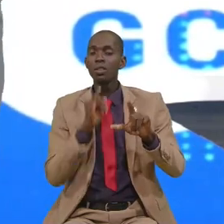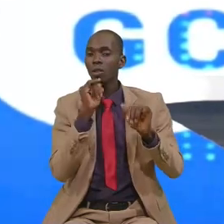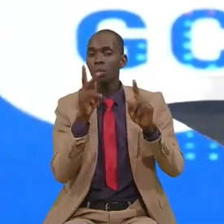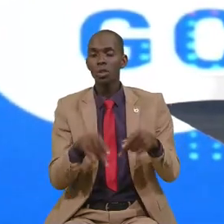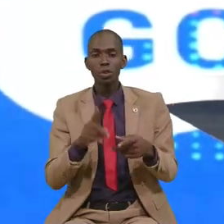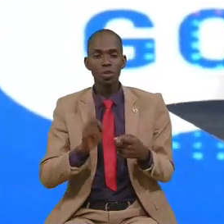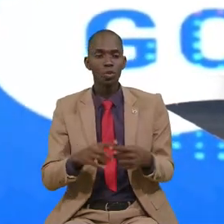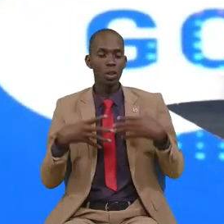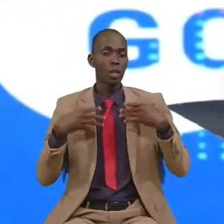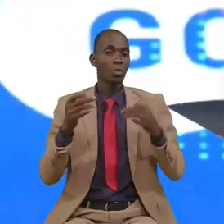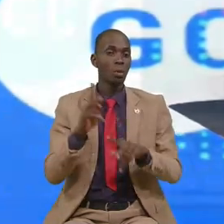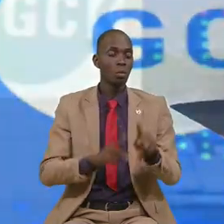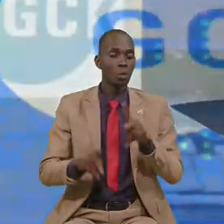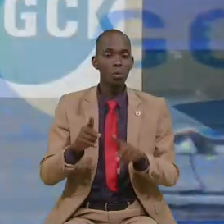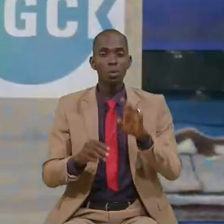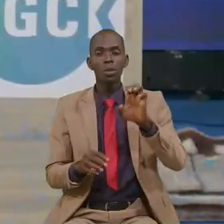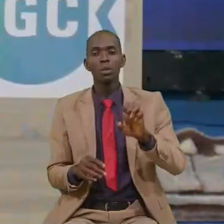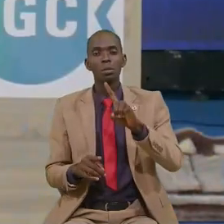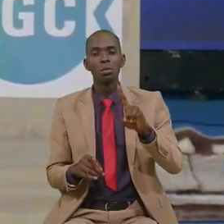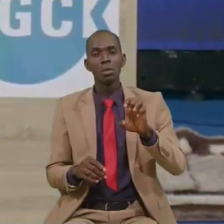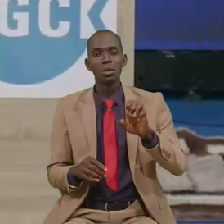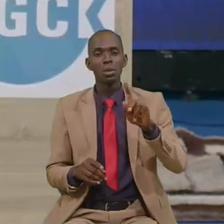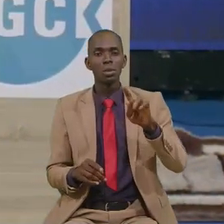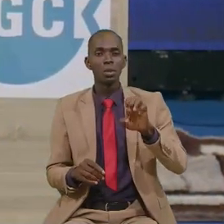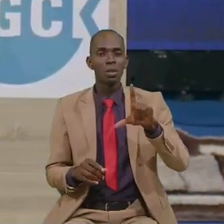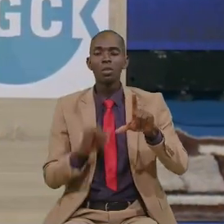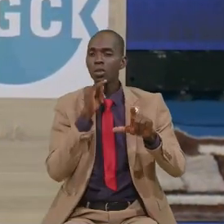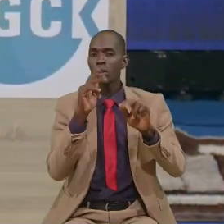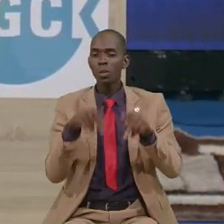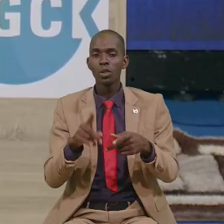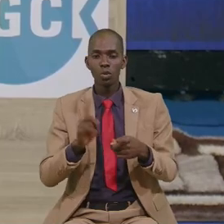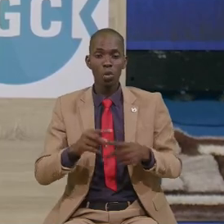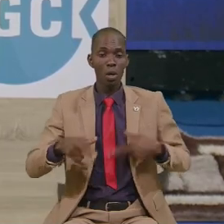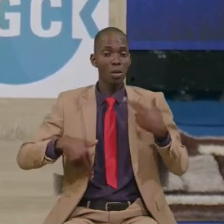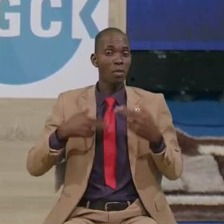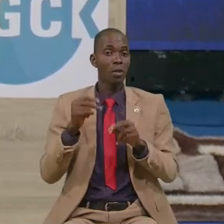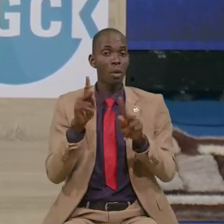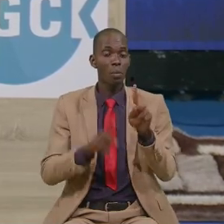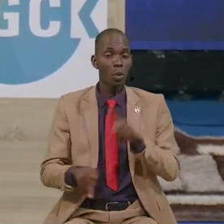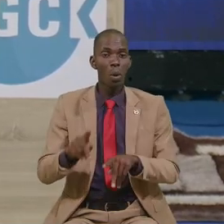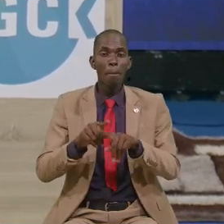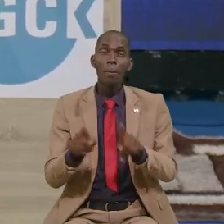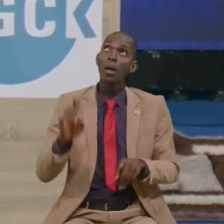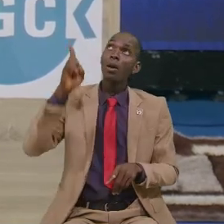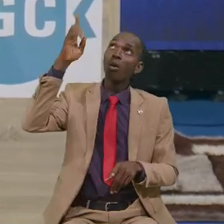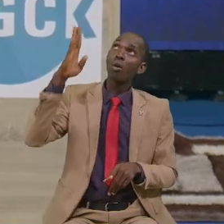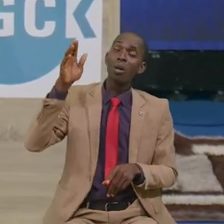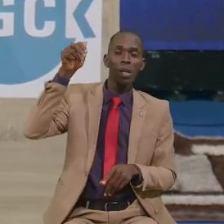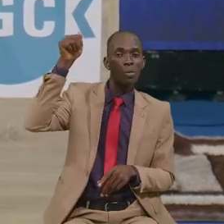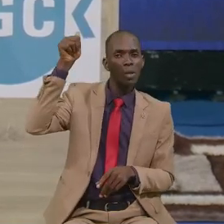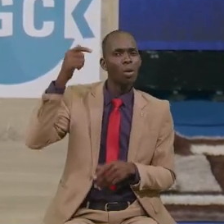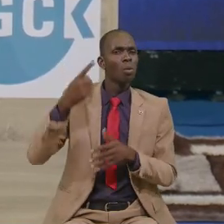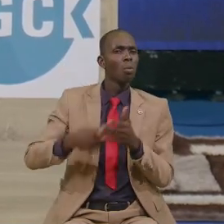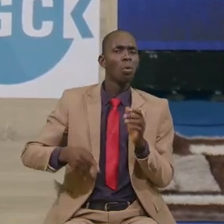the one to revive the people. It's God himself. And what can God not